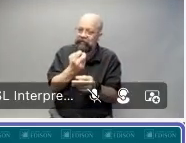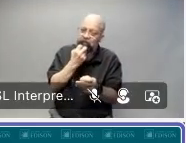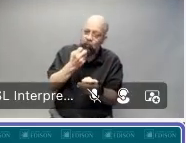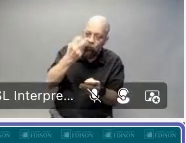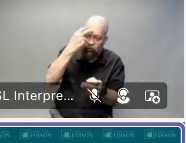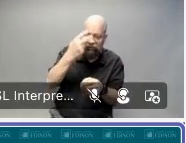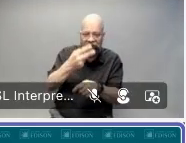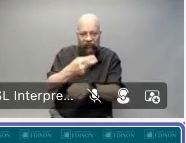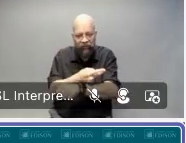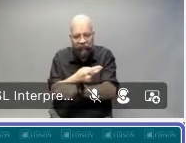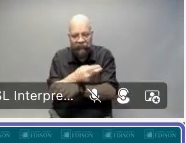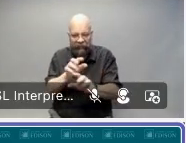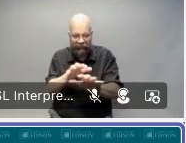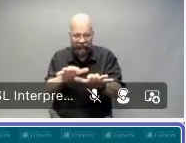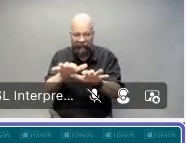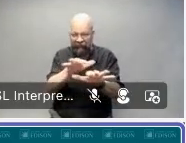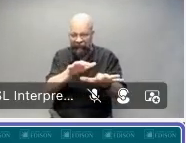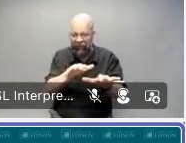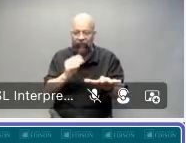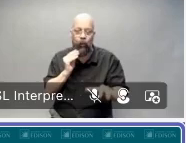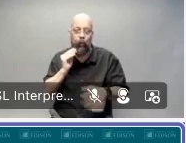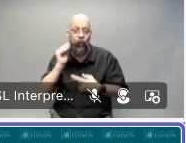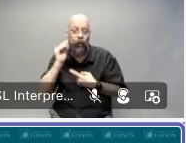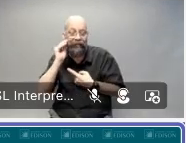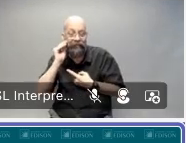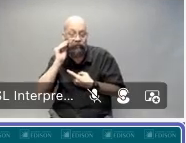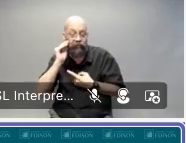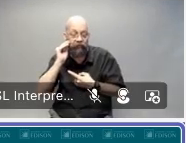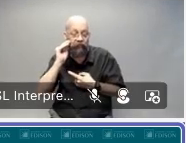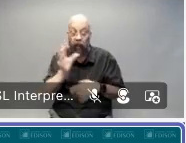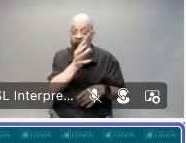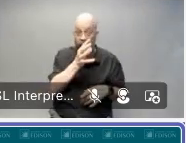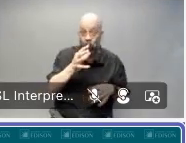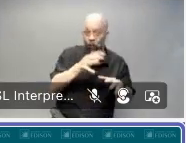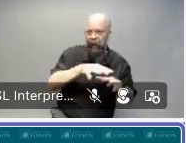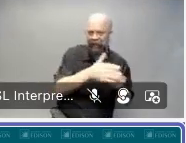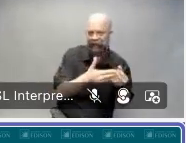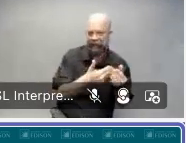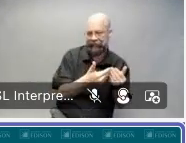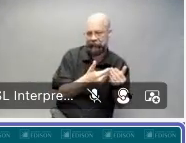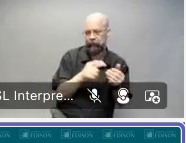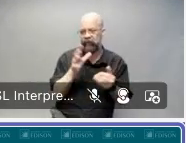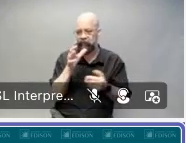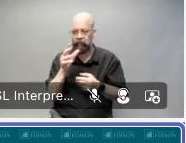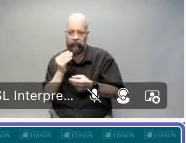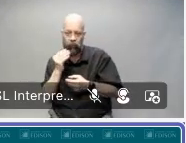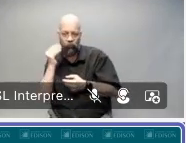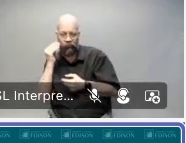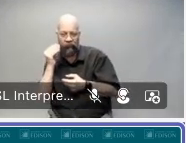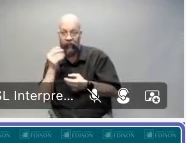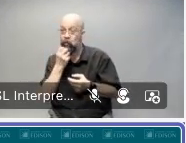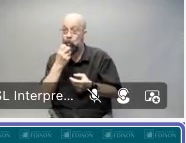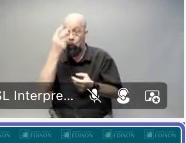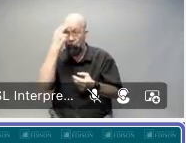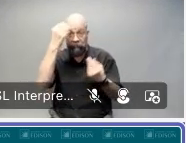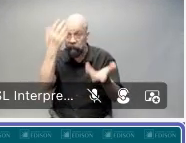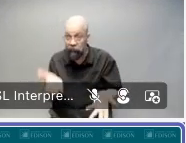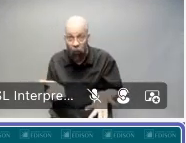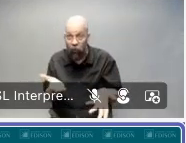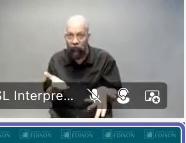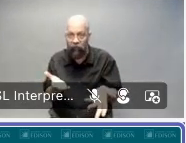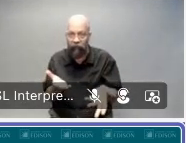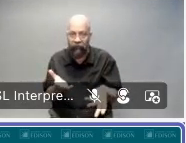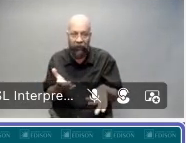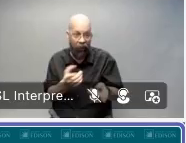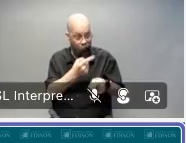our residential neighborhoods rather than in rural areas. And you got to remember, the goats don't know the difference between like a native